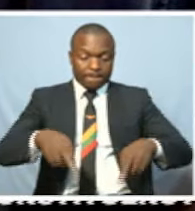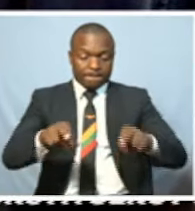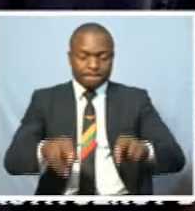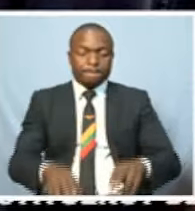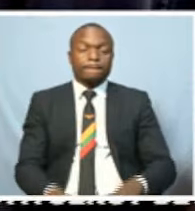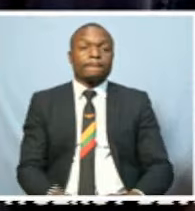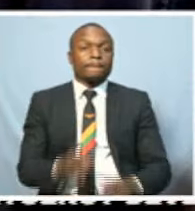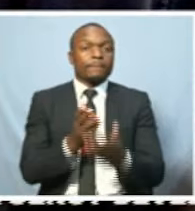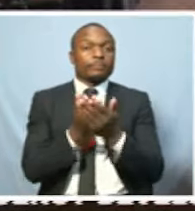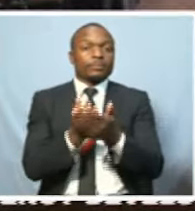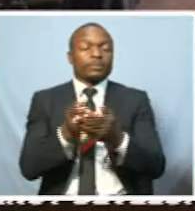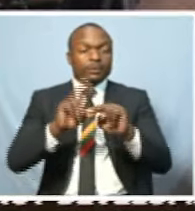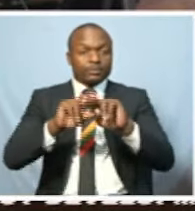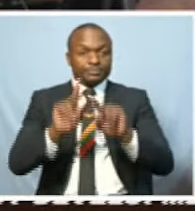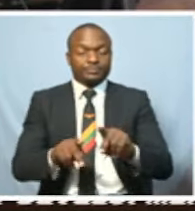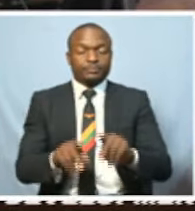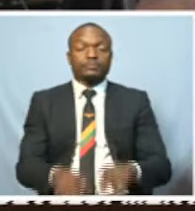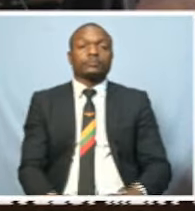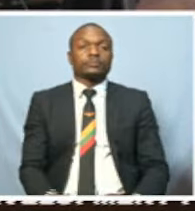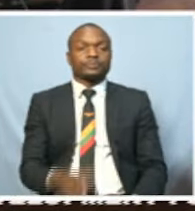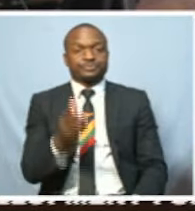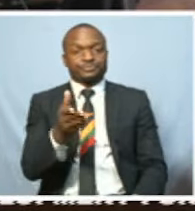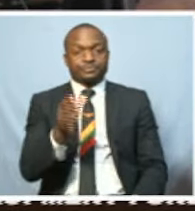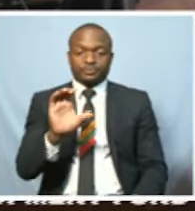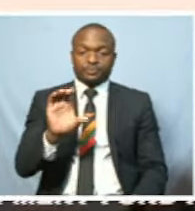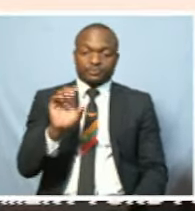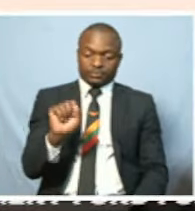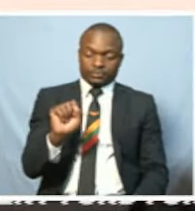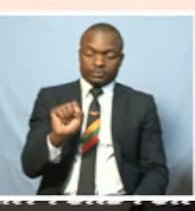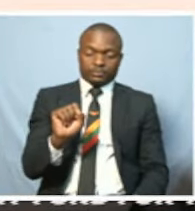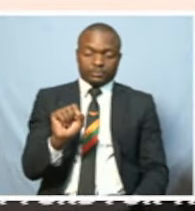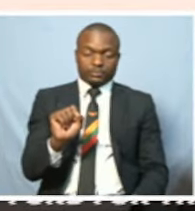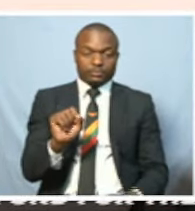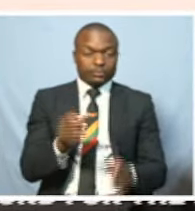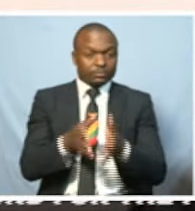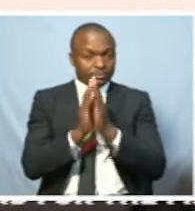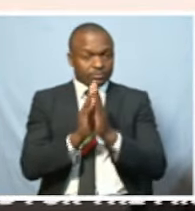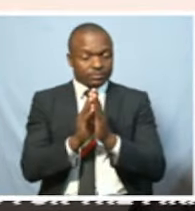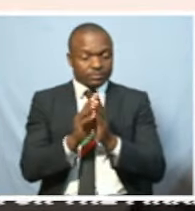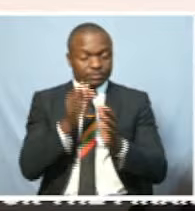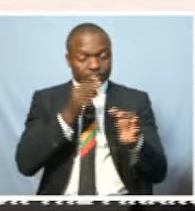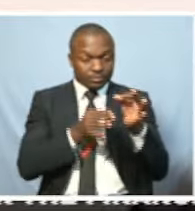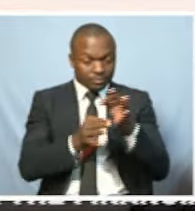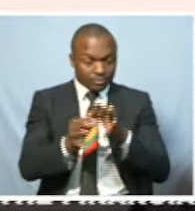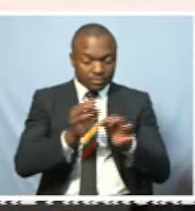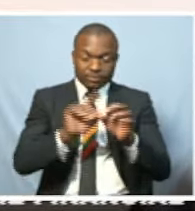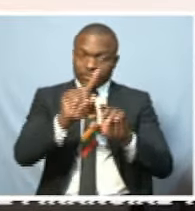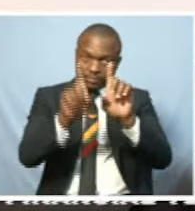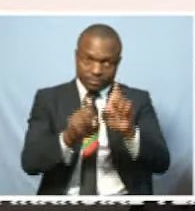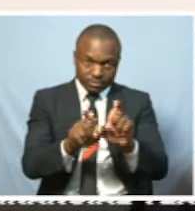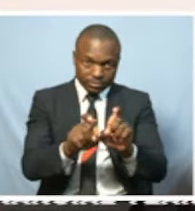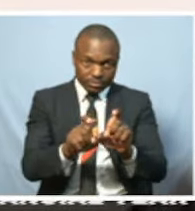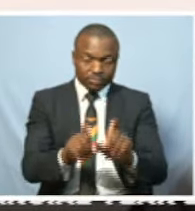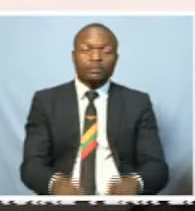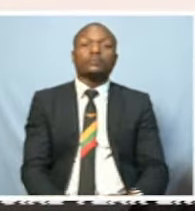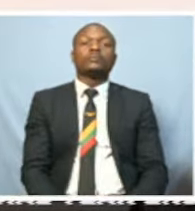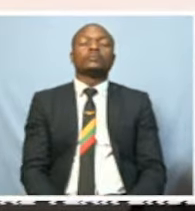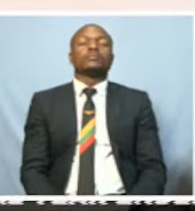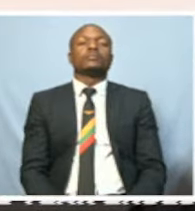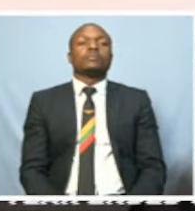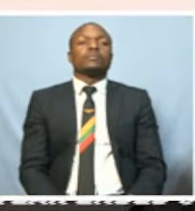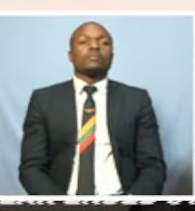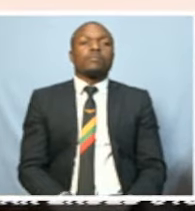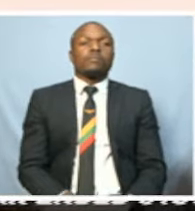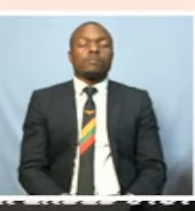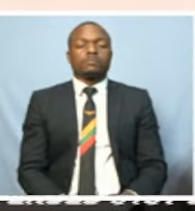I submit, Chair. Thank you. Yes. I would ask for clarity on that question, because